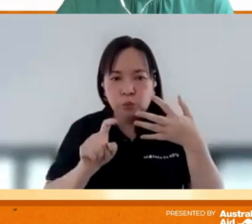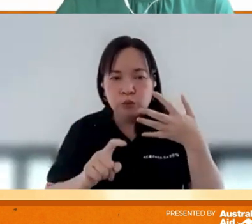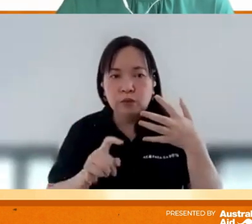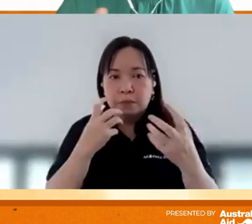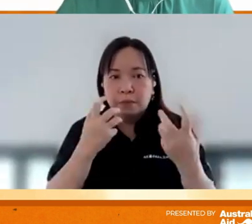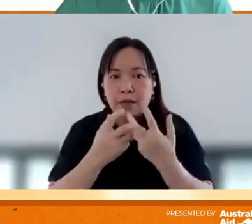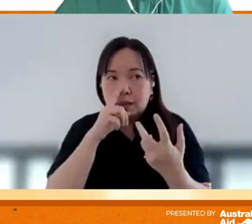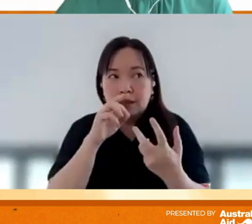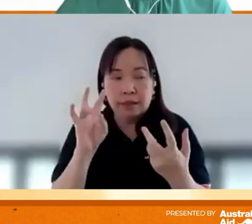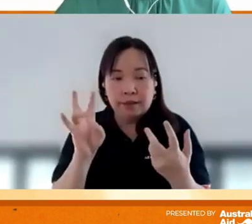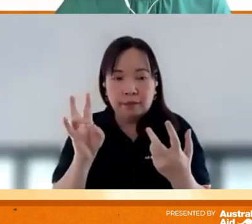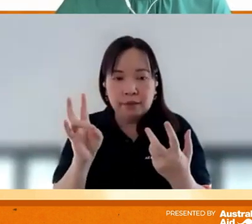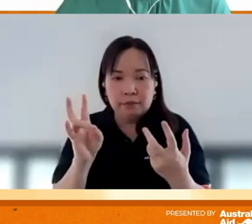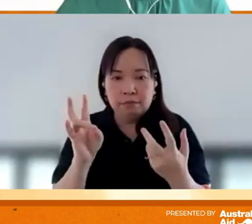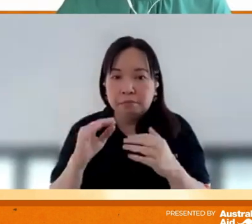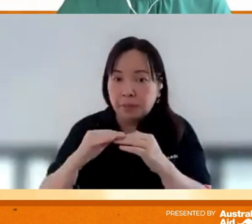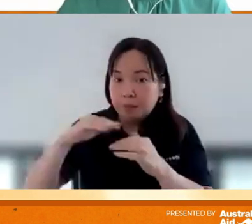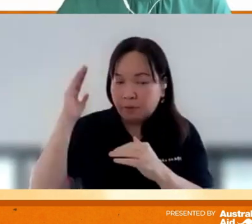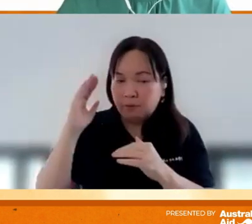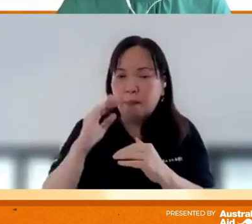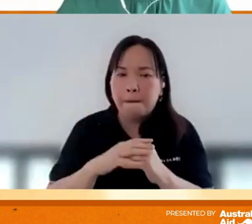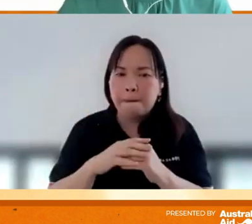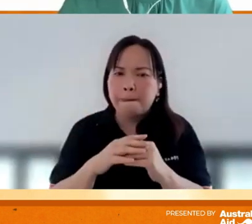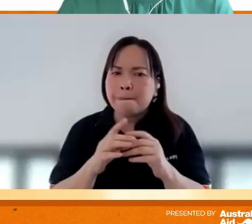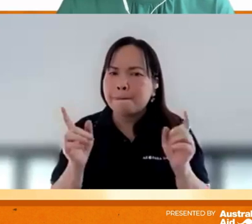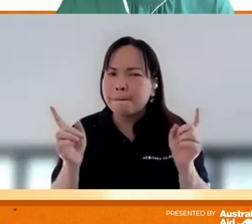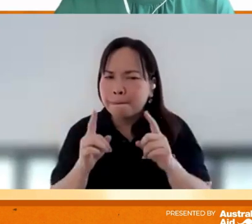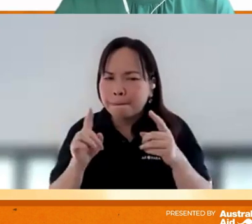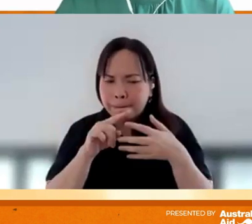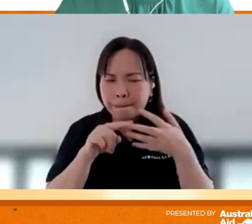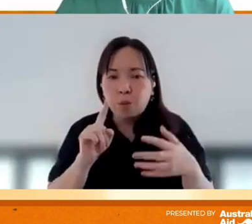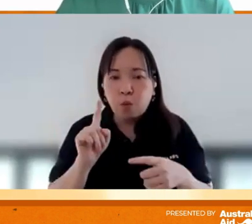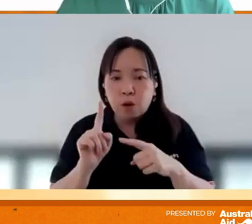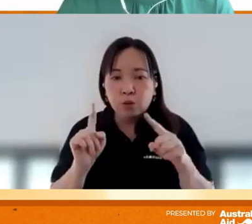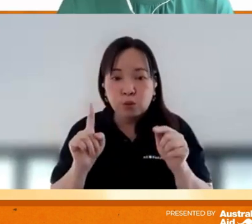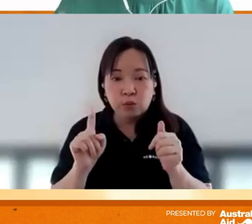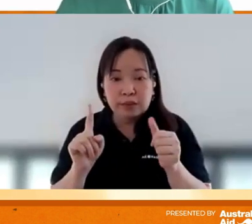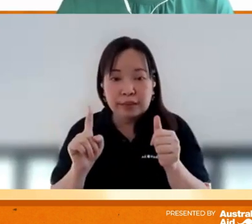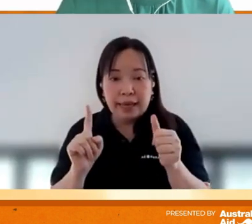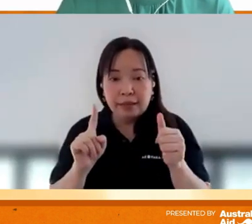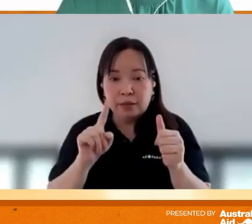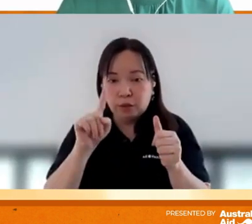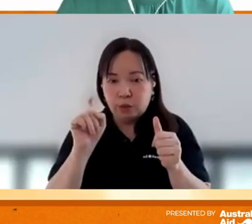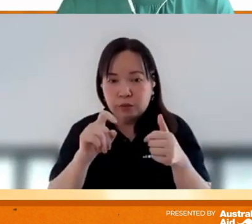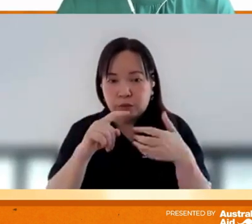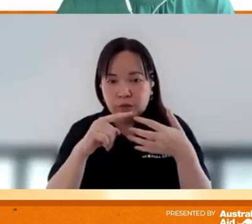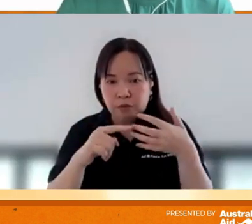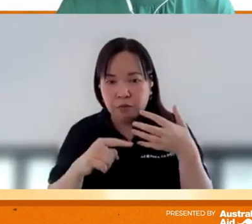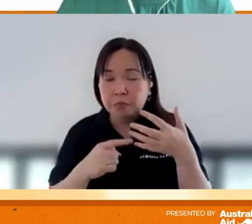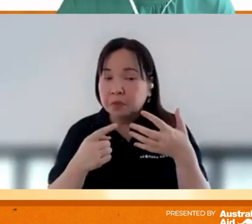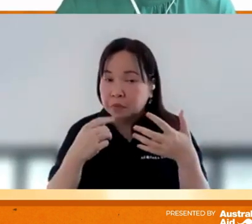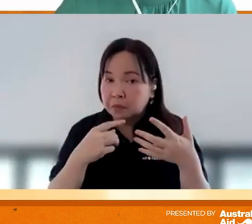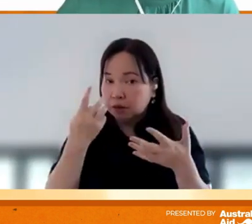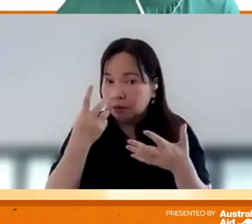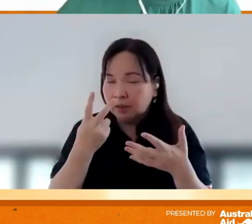and above. And this is a very short questionnaire, 10-item questions lang. So you may want to check on